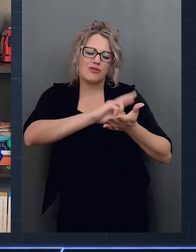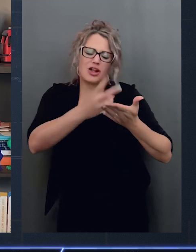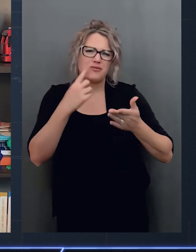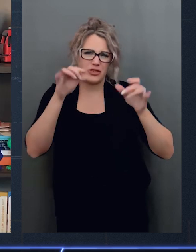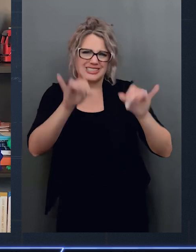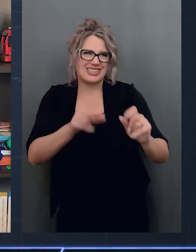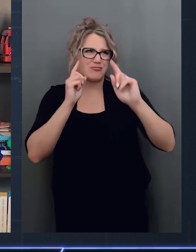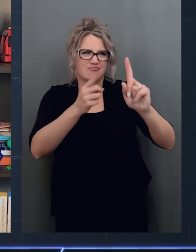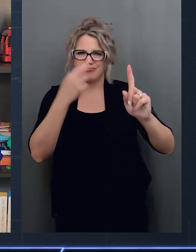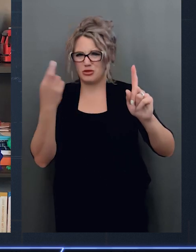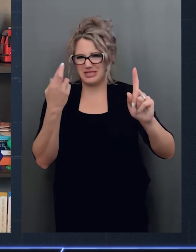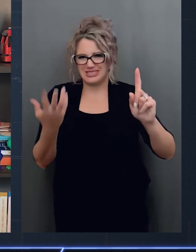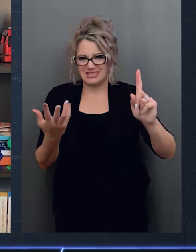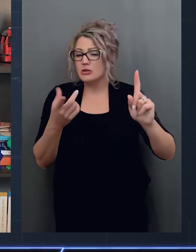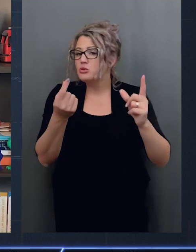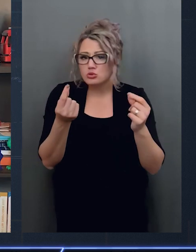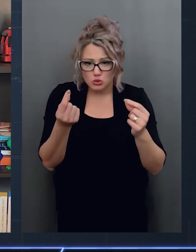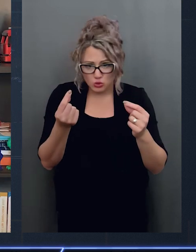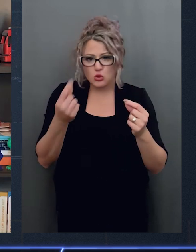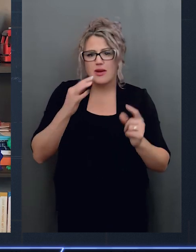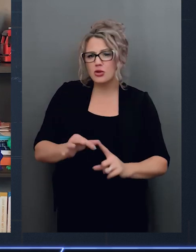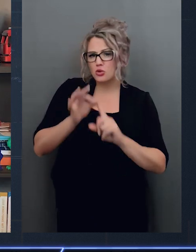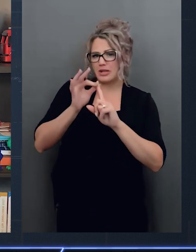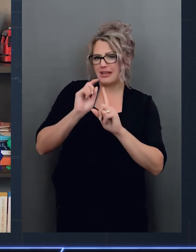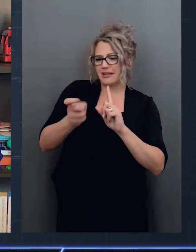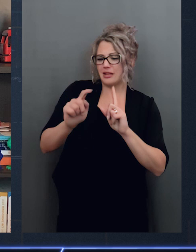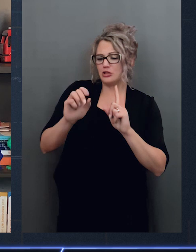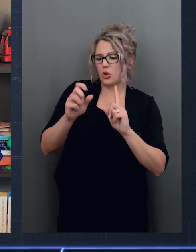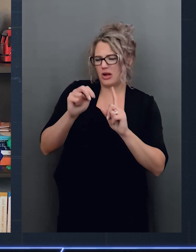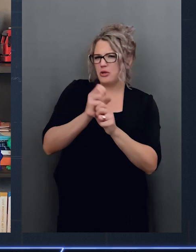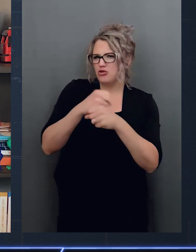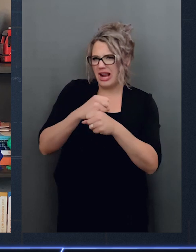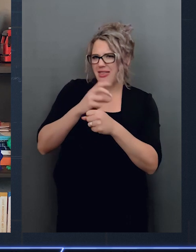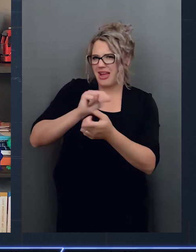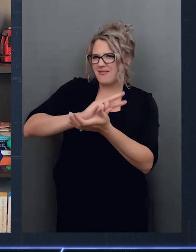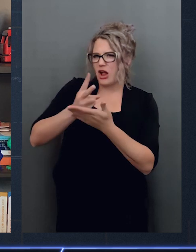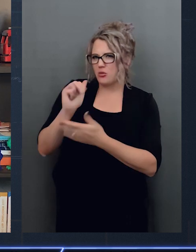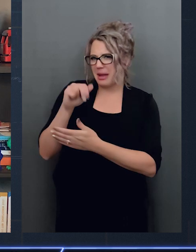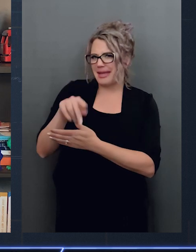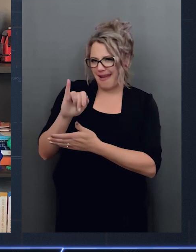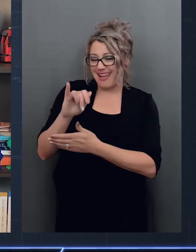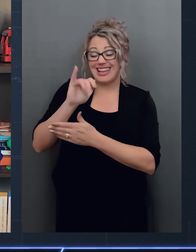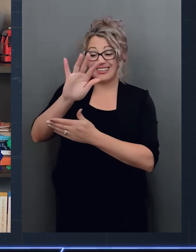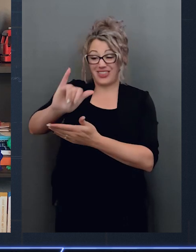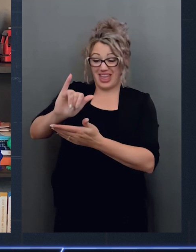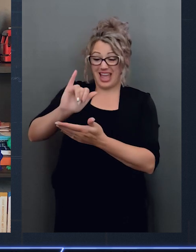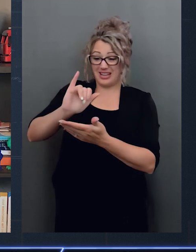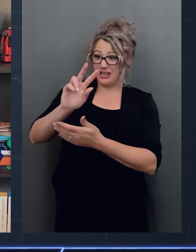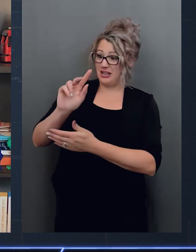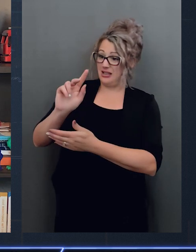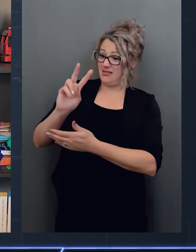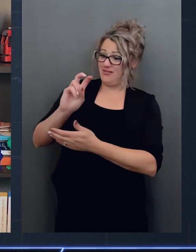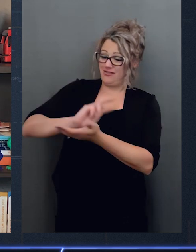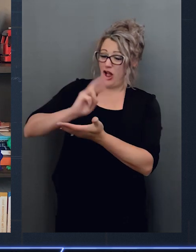purpose. So to do this, you simply supply a unique token when you call the create volume API. If a volume with that unique token